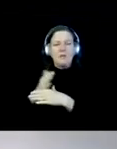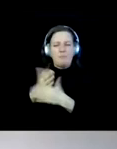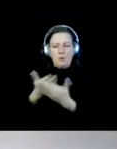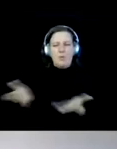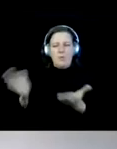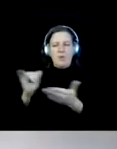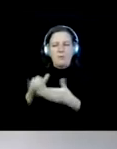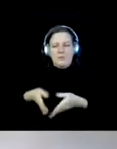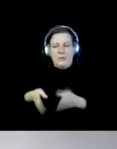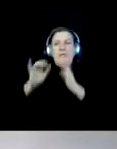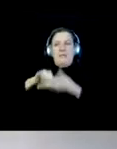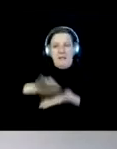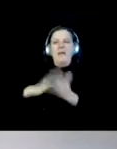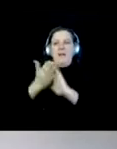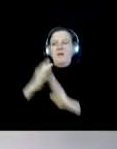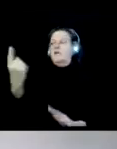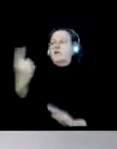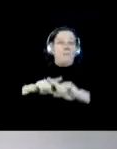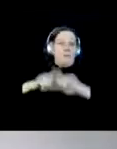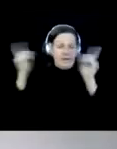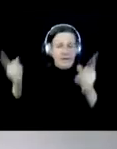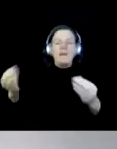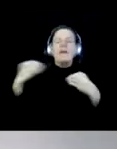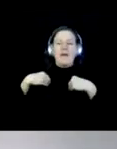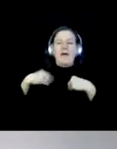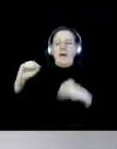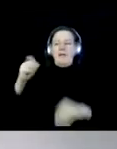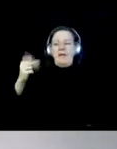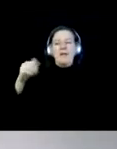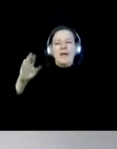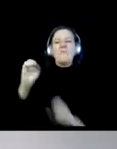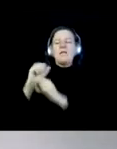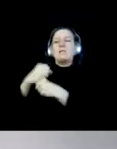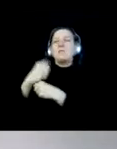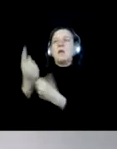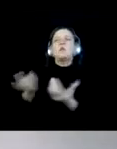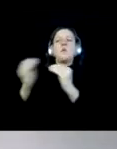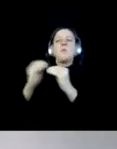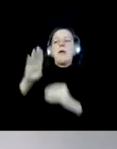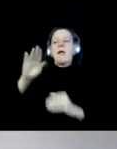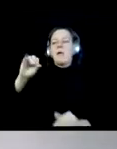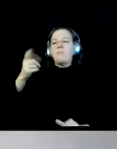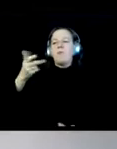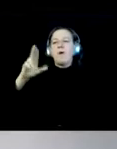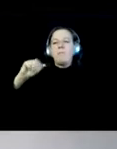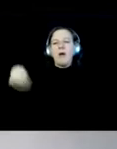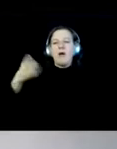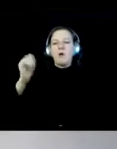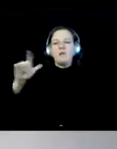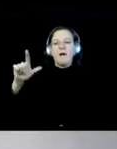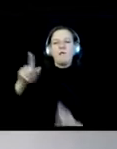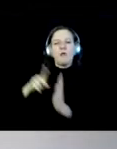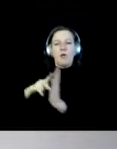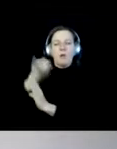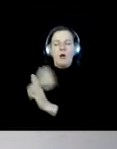become something else, and then gave me space to make it into this kind of more biographical project. And I think that way of